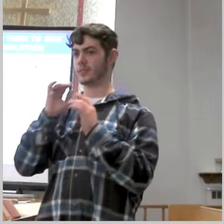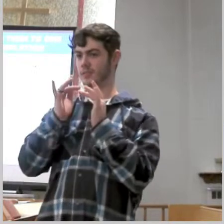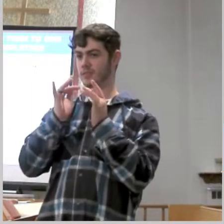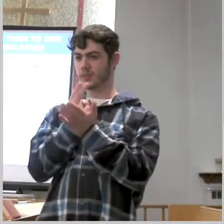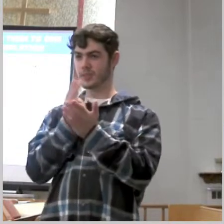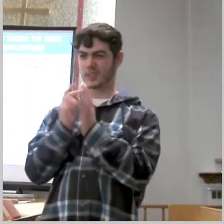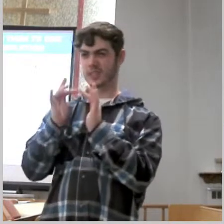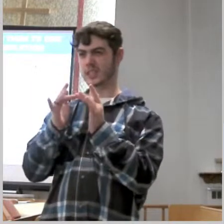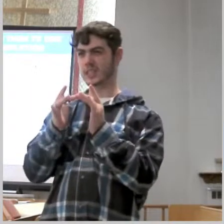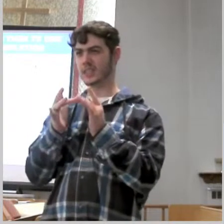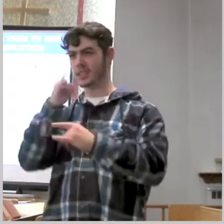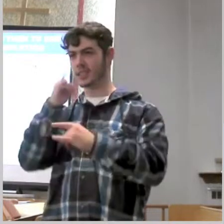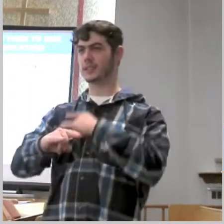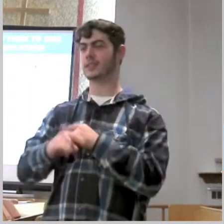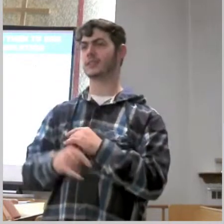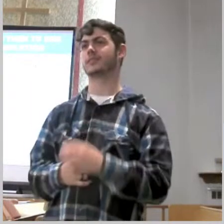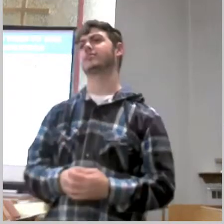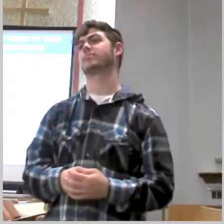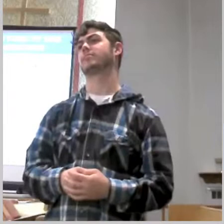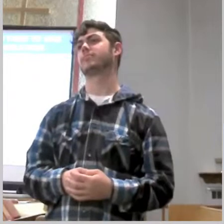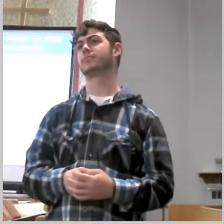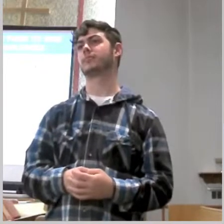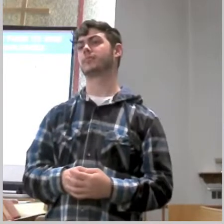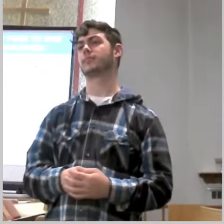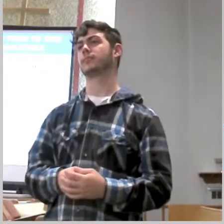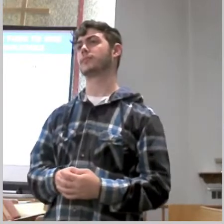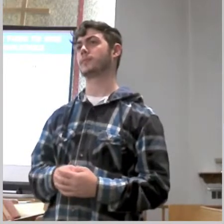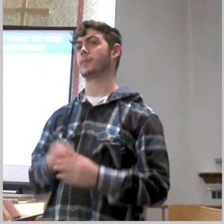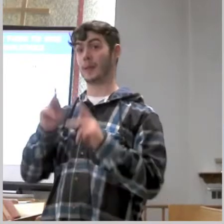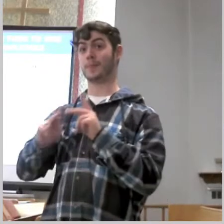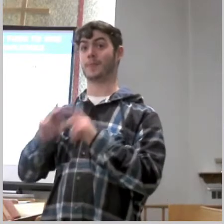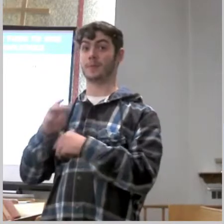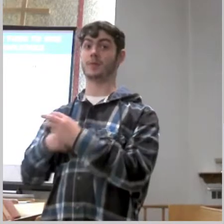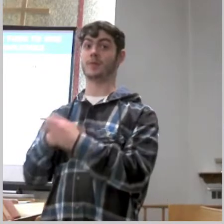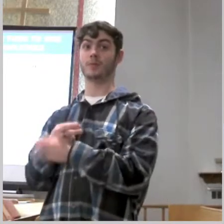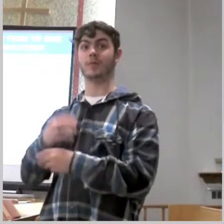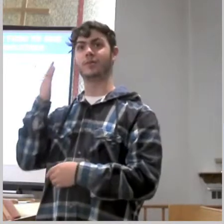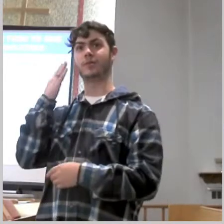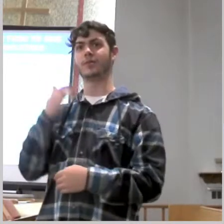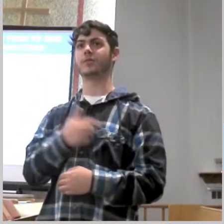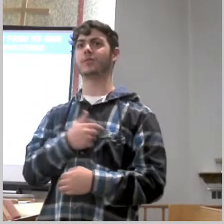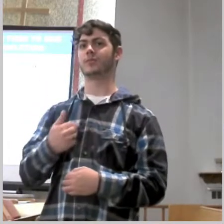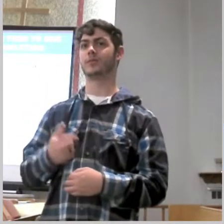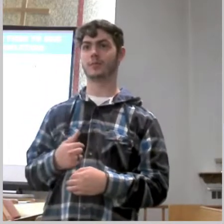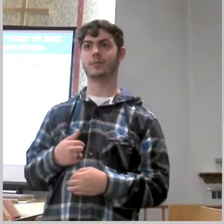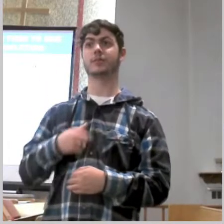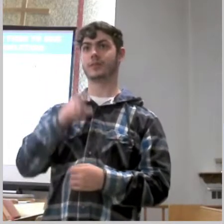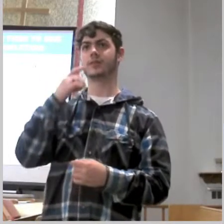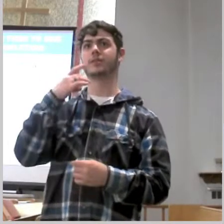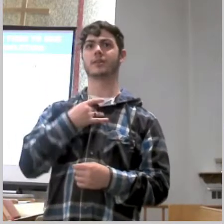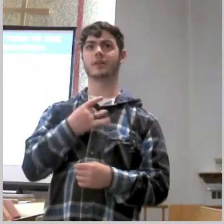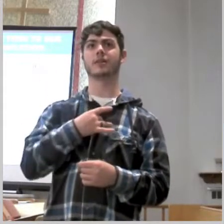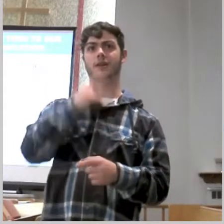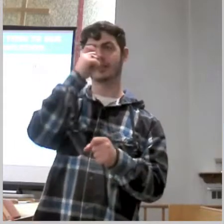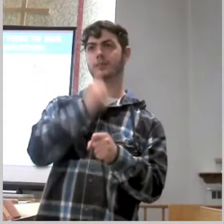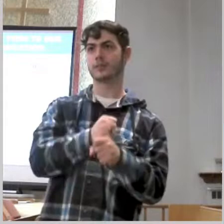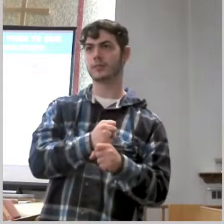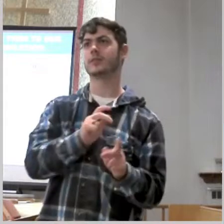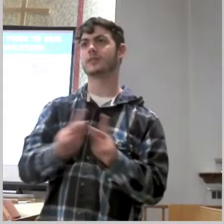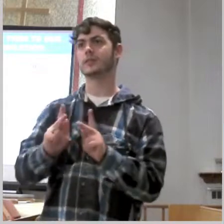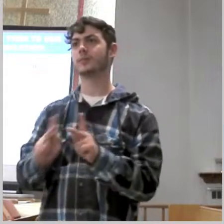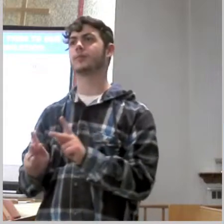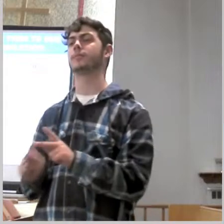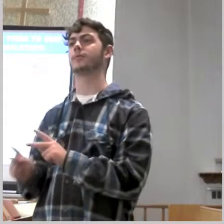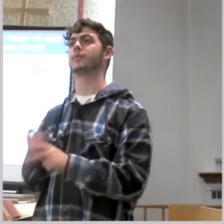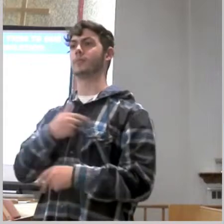They know that we tend to trust the people that we know, especially in a church. I don't know how they found out that we know each other. Maybe through Facebook,